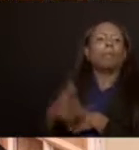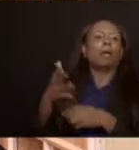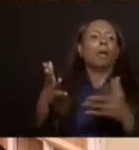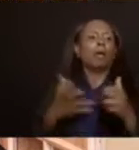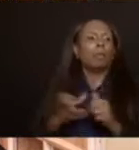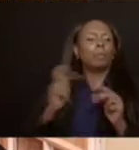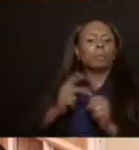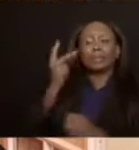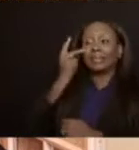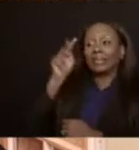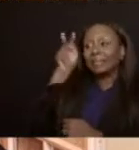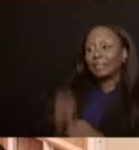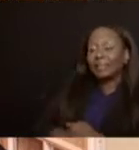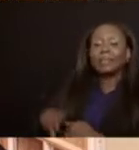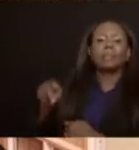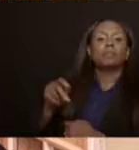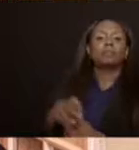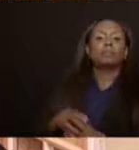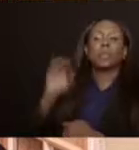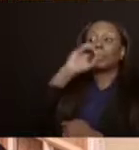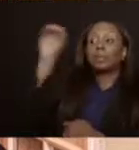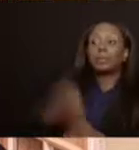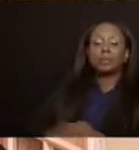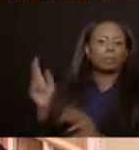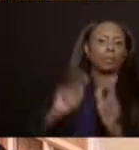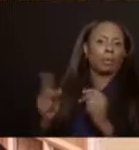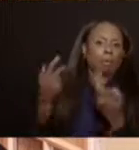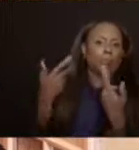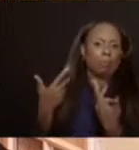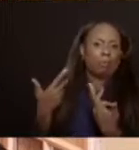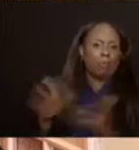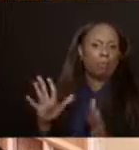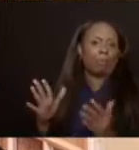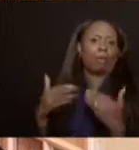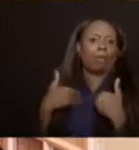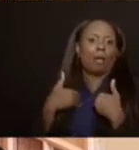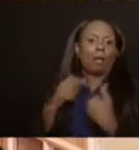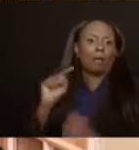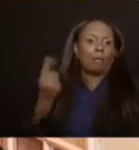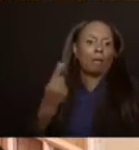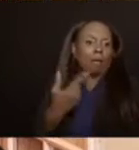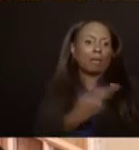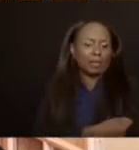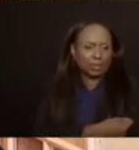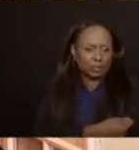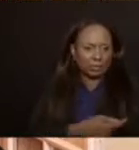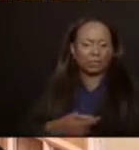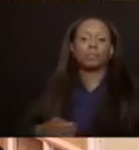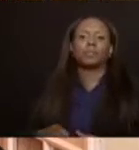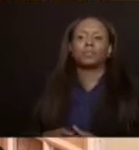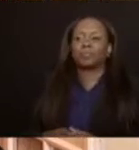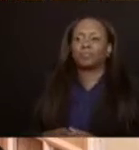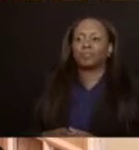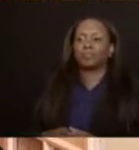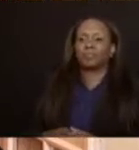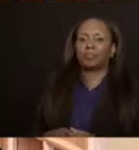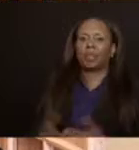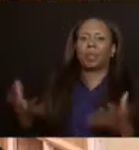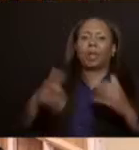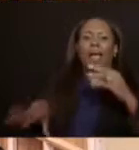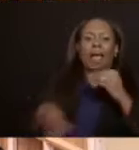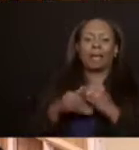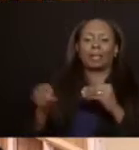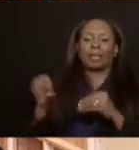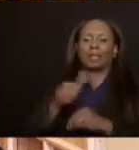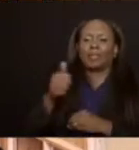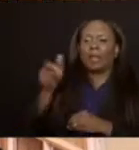of eligible people, the percentage who have taken the first vaccination of the eligible population.